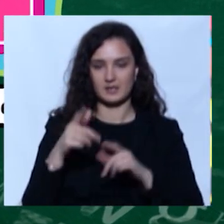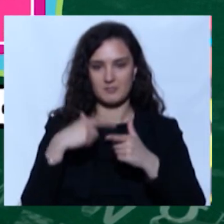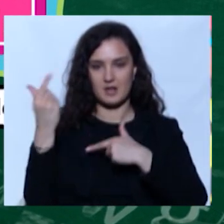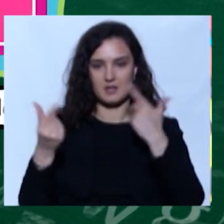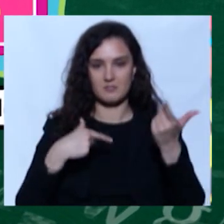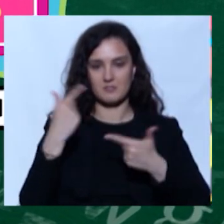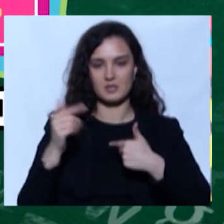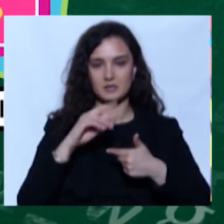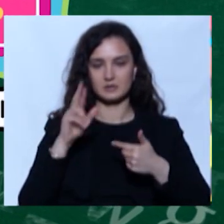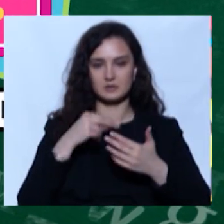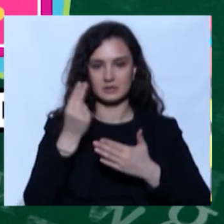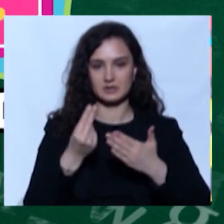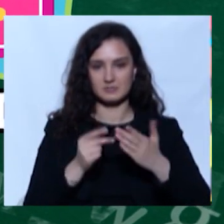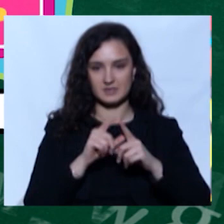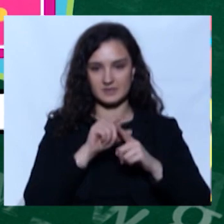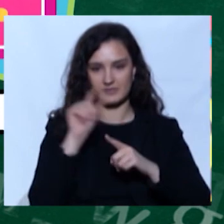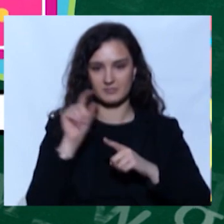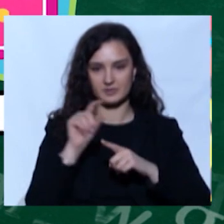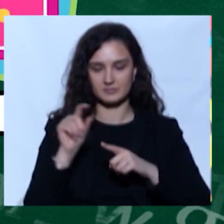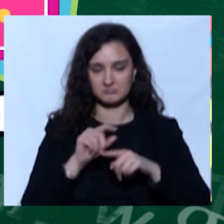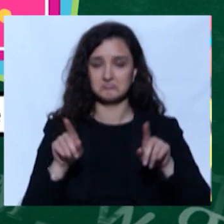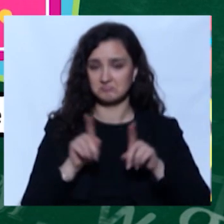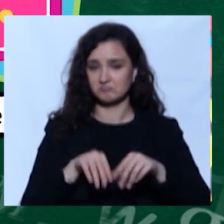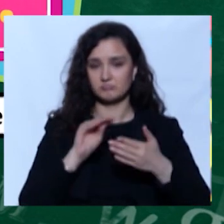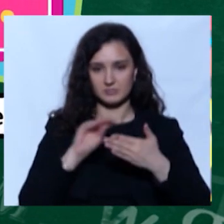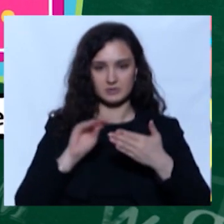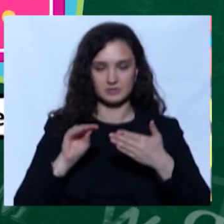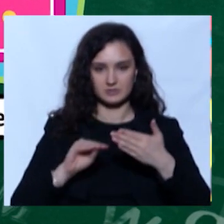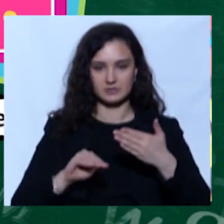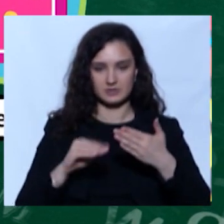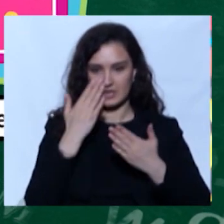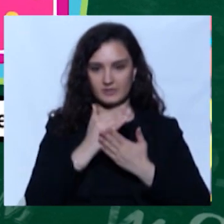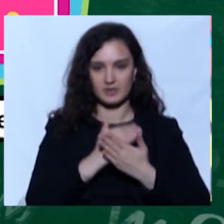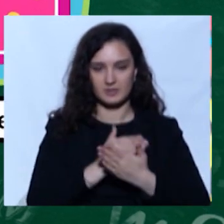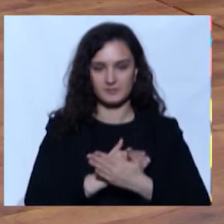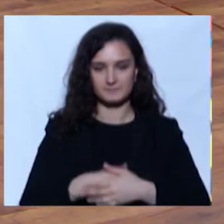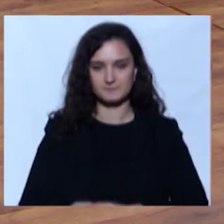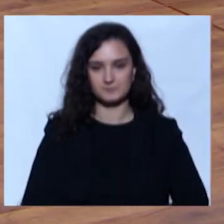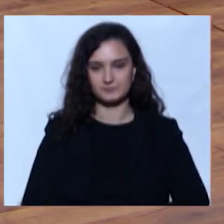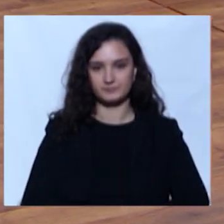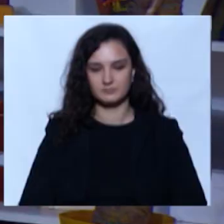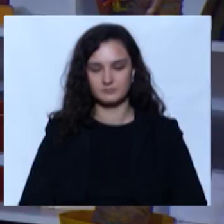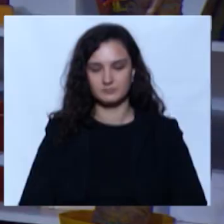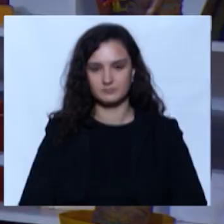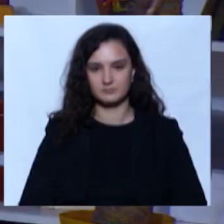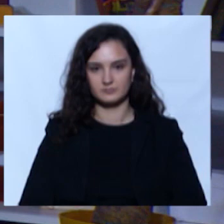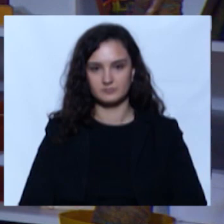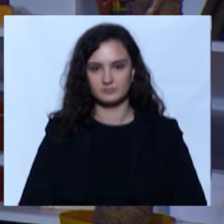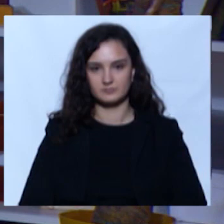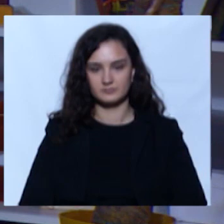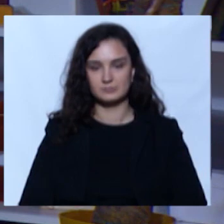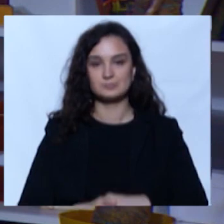and write the letters. Also write the subjects. Good. The